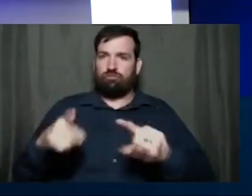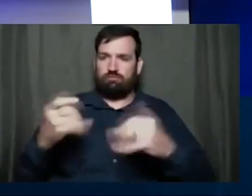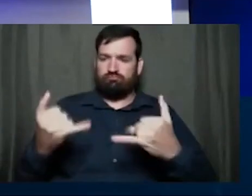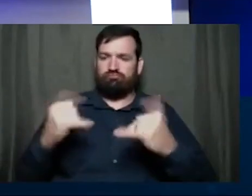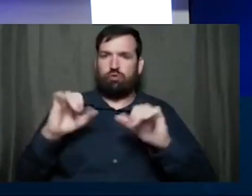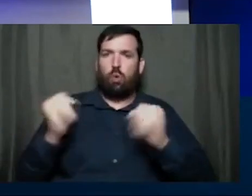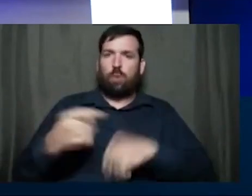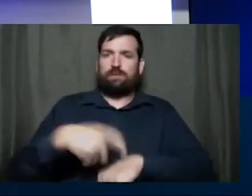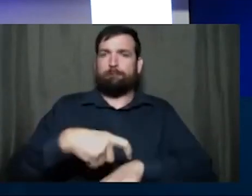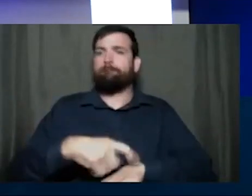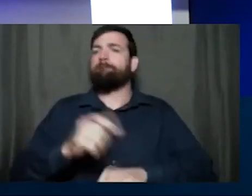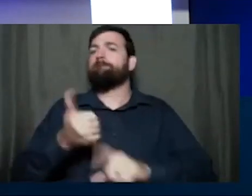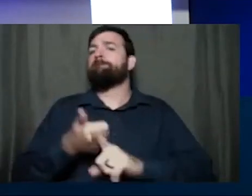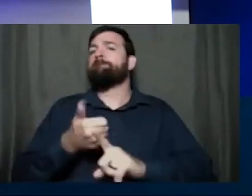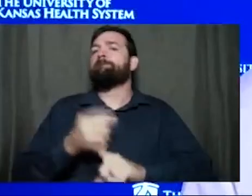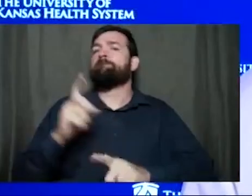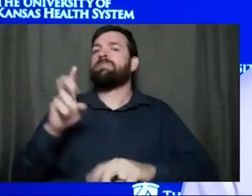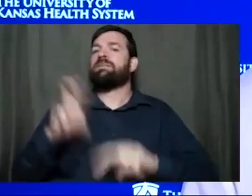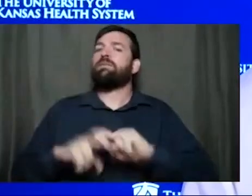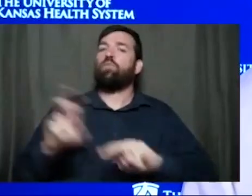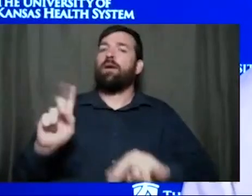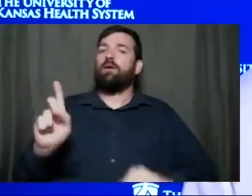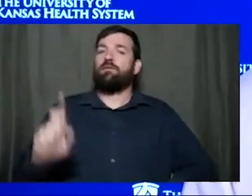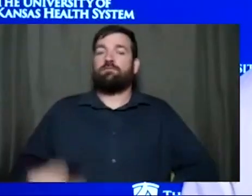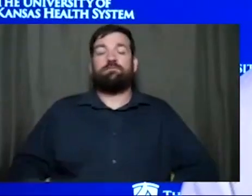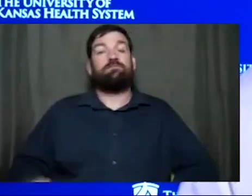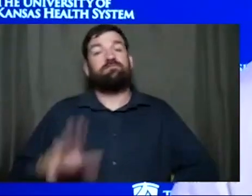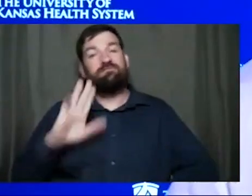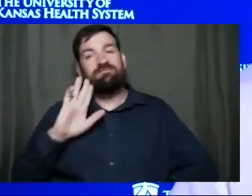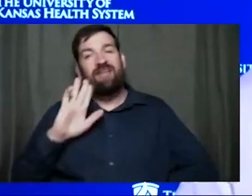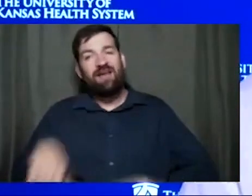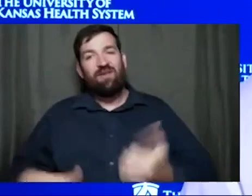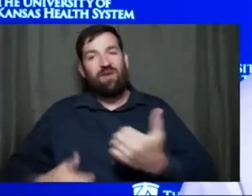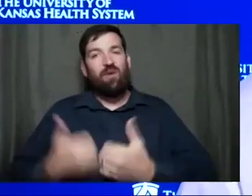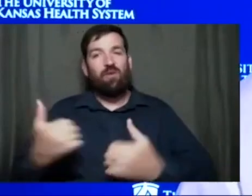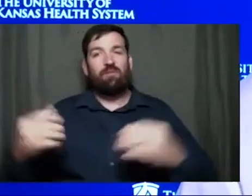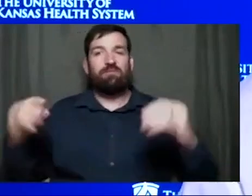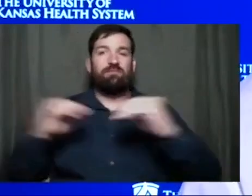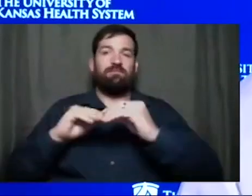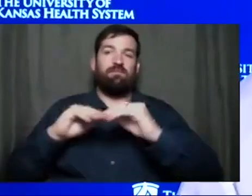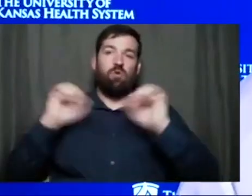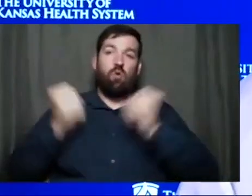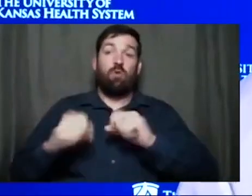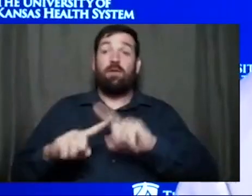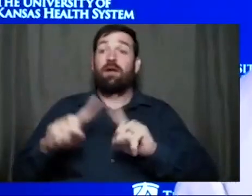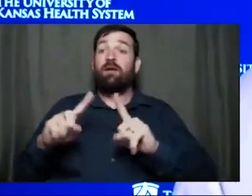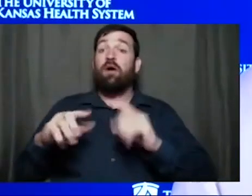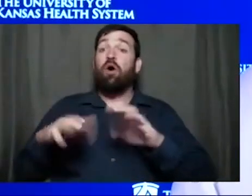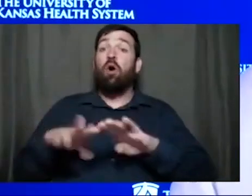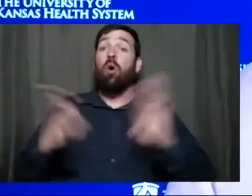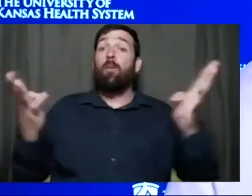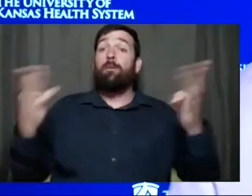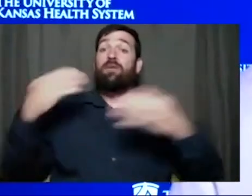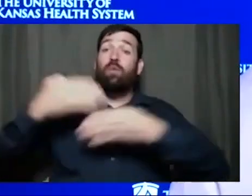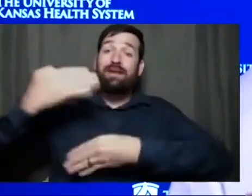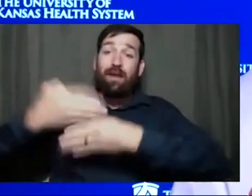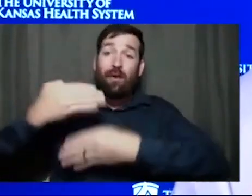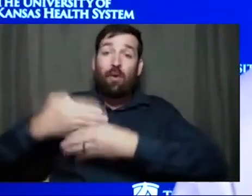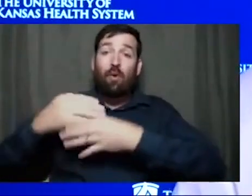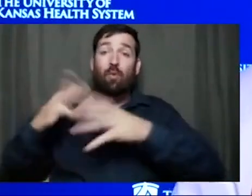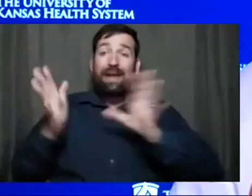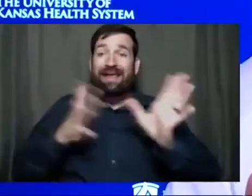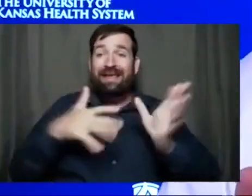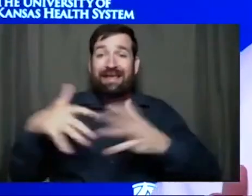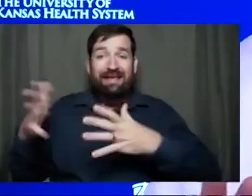spotting a good place to sit? Certainly, I know it is colder, but if there's an open window where you have the wind blowing in to